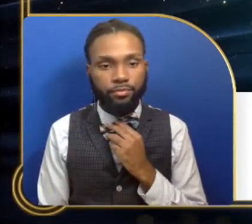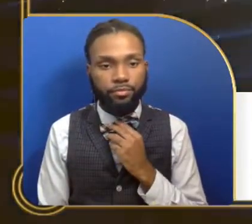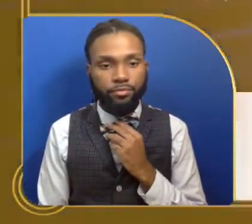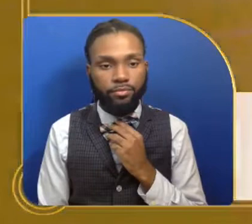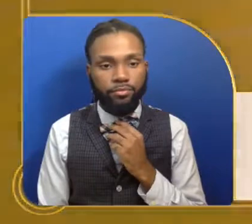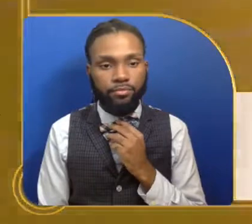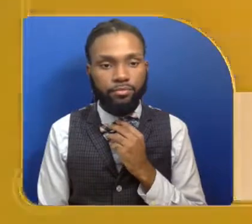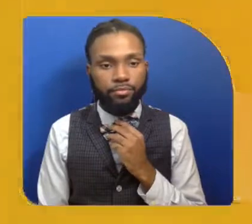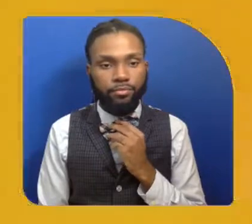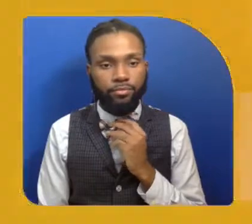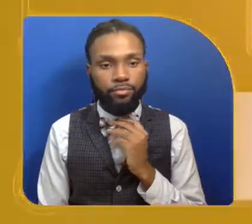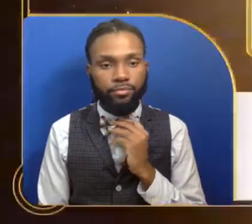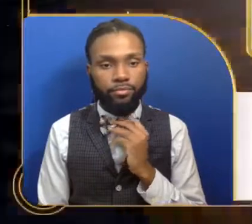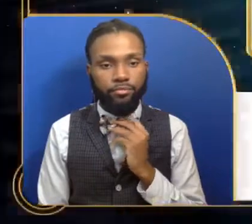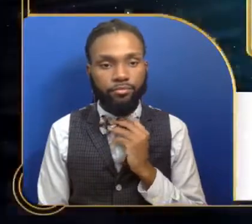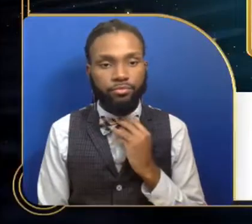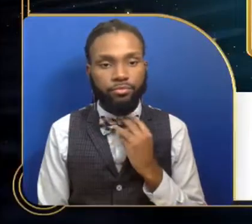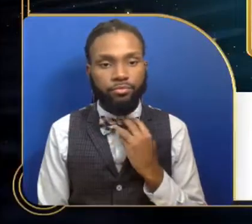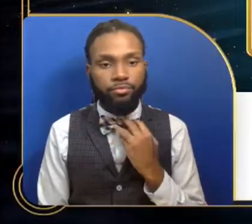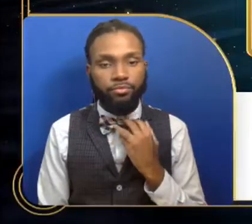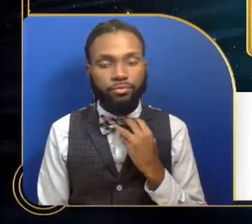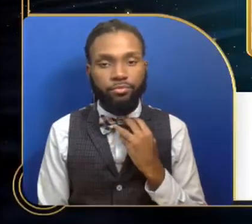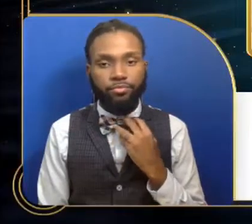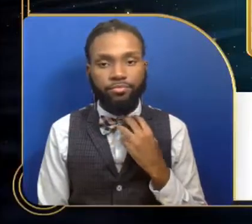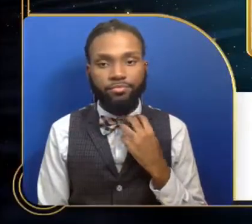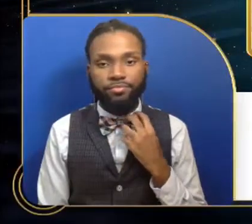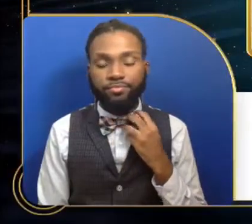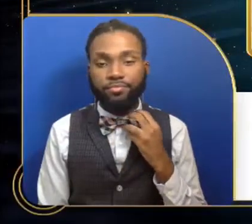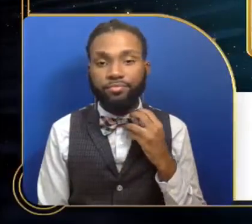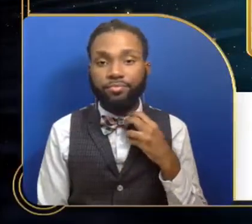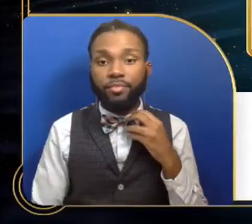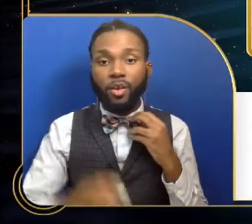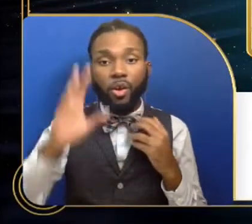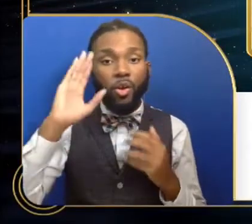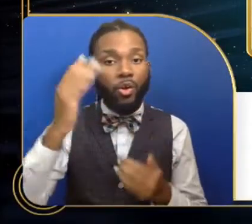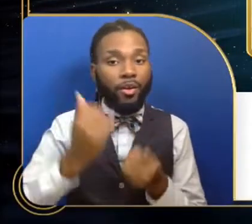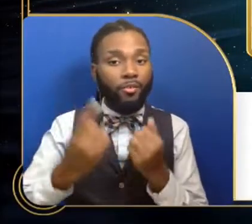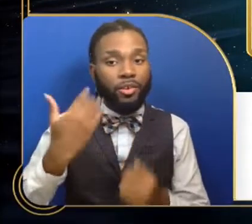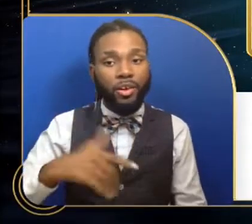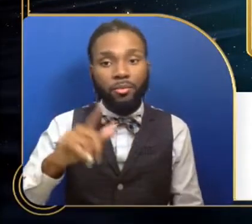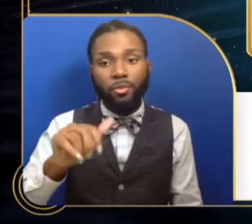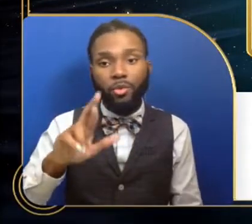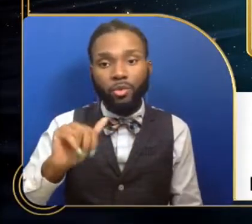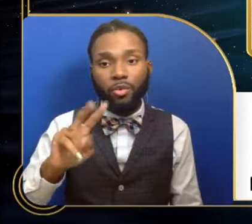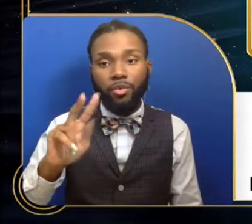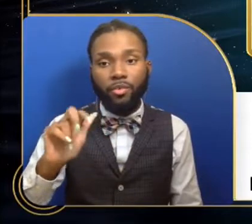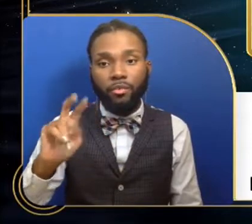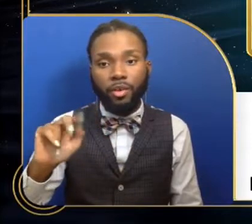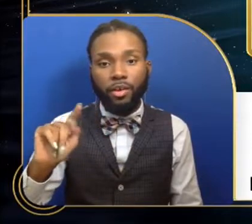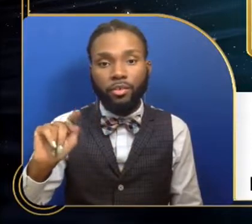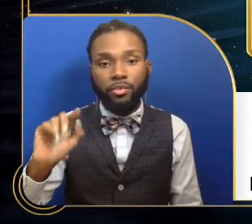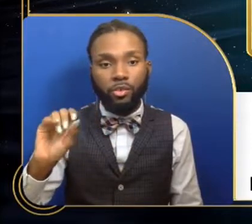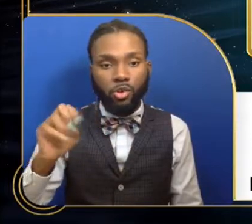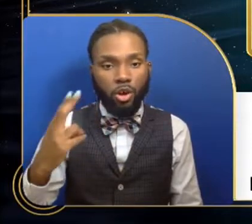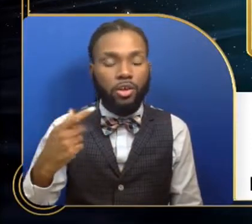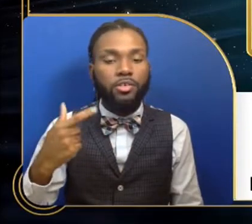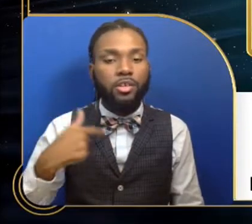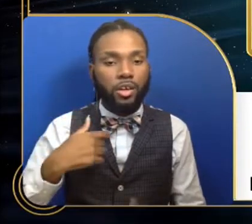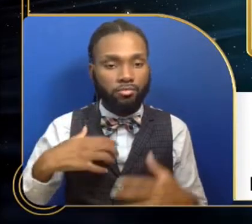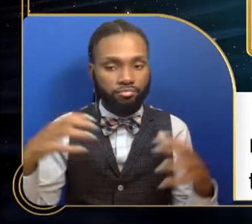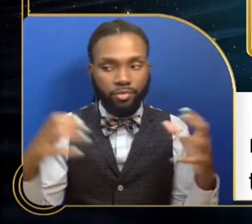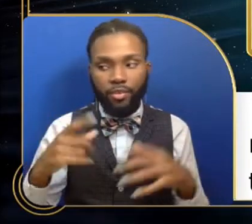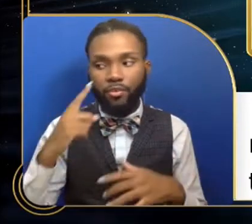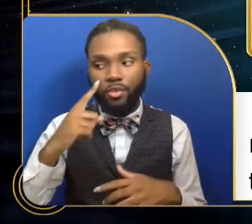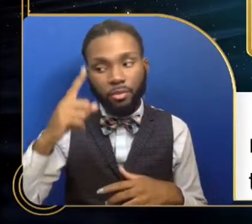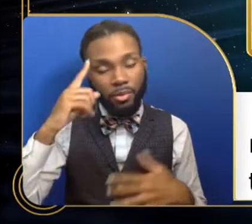Hello, everyone. My name is Laura Van Tosh, and I'm the convener of the Mental Health Policy Roundtable, grateful